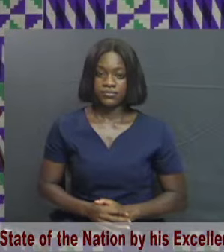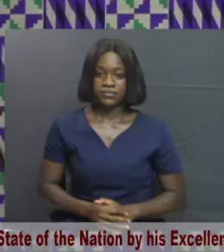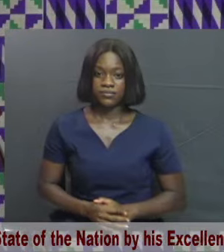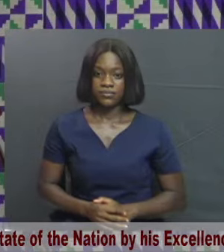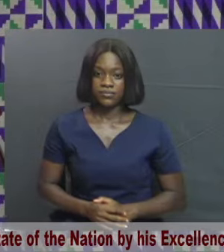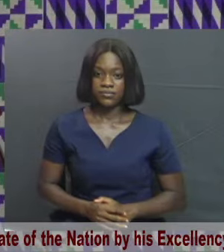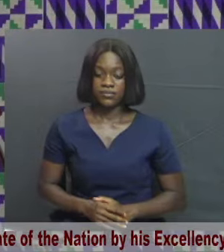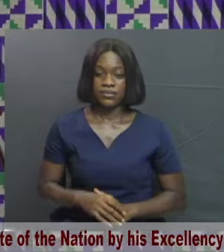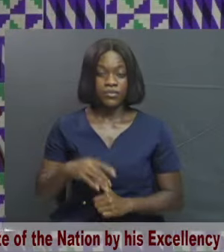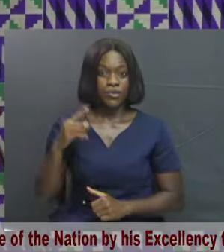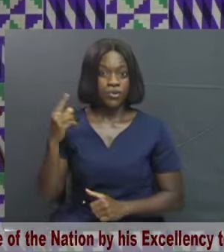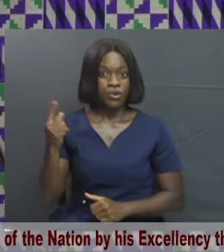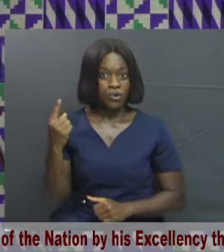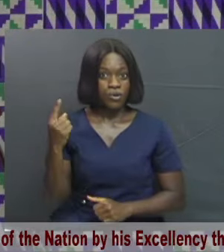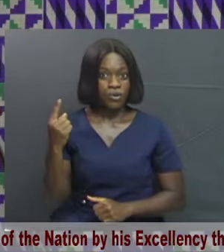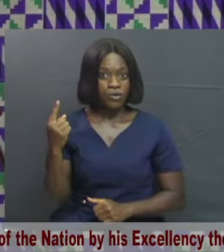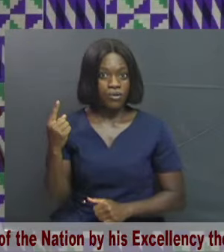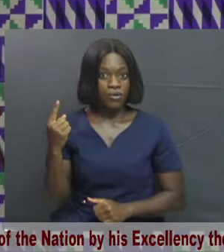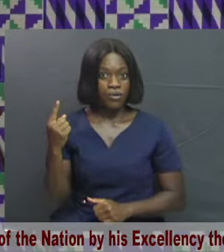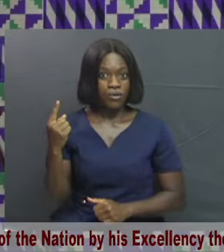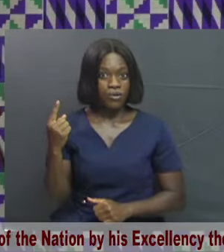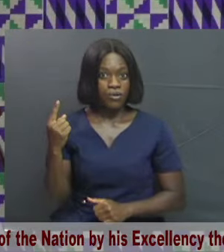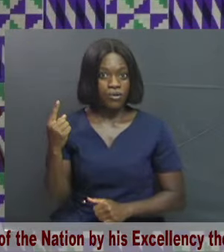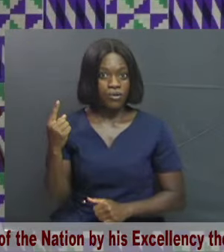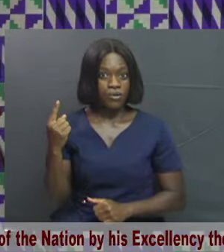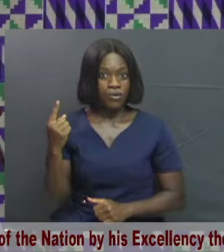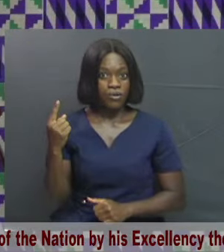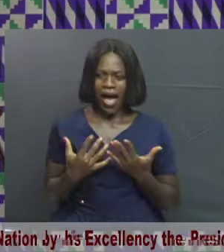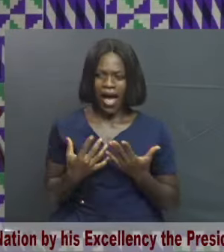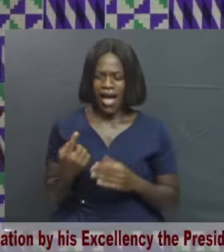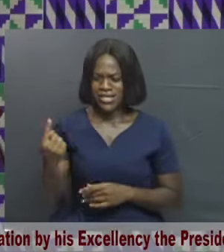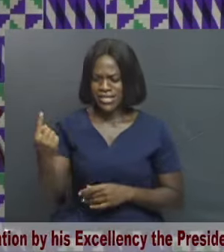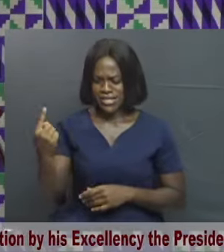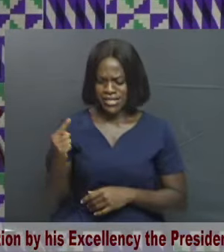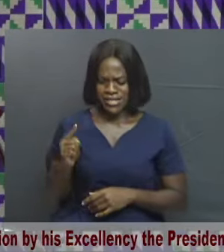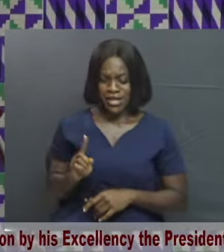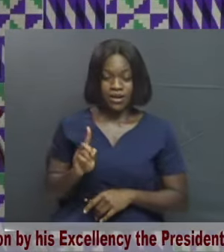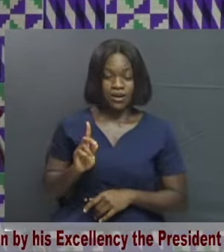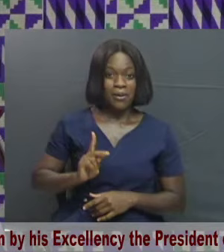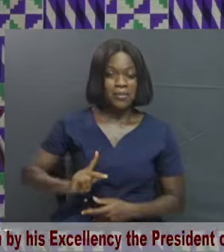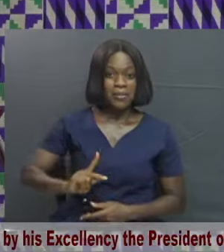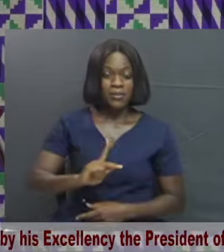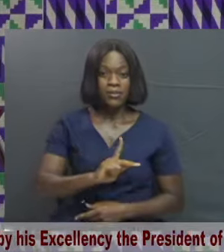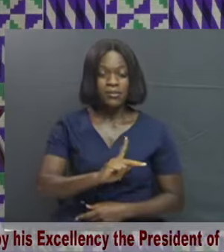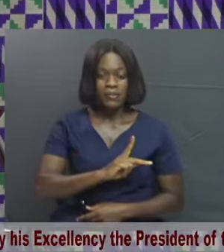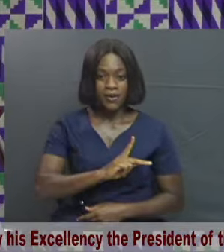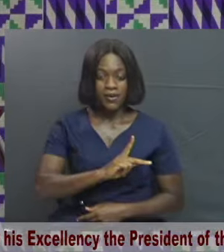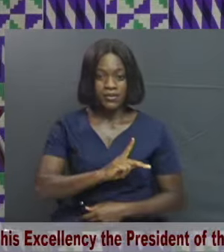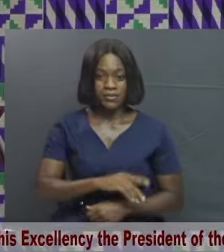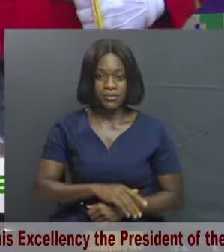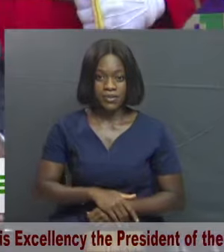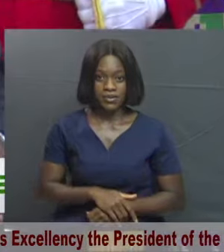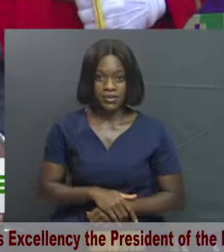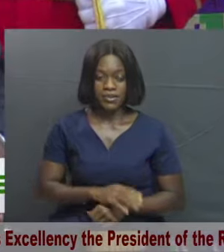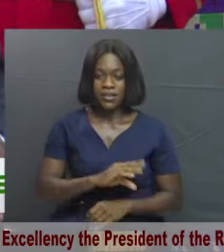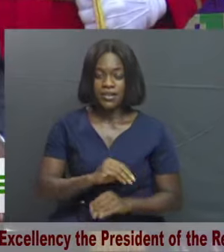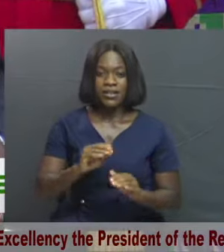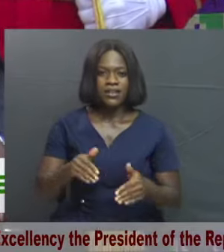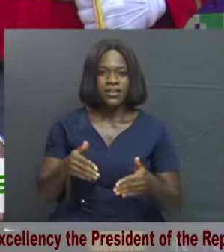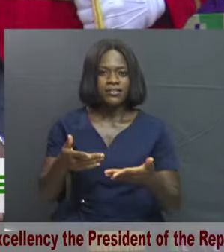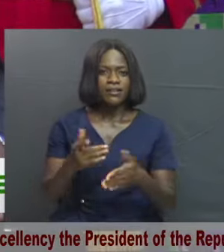it is always exhilarating to be back in Parliament and to discharge